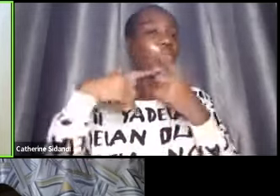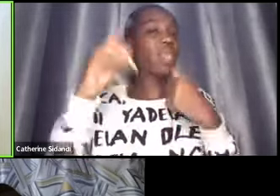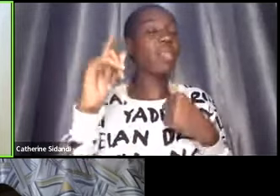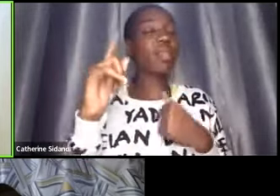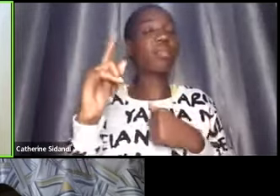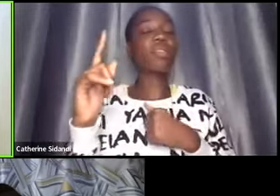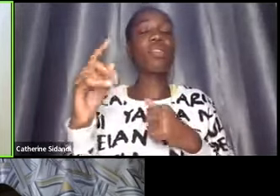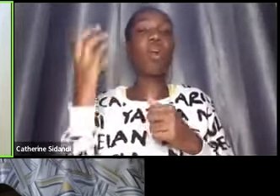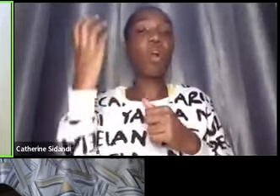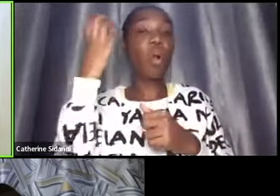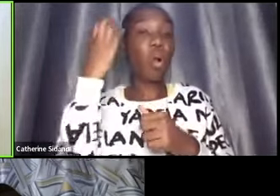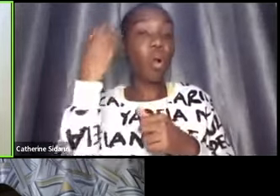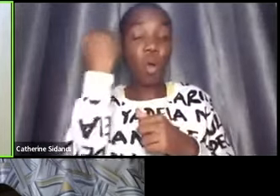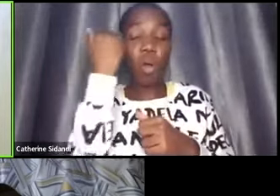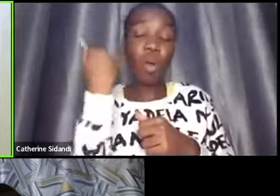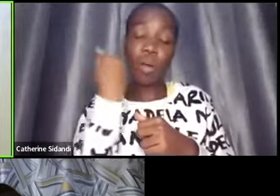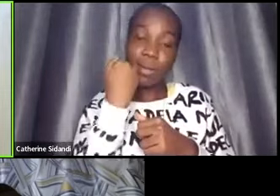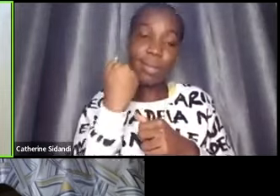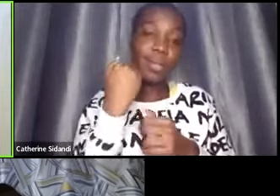Why?